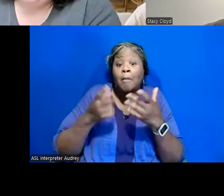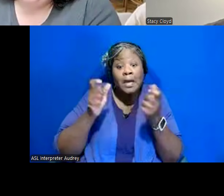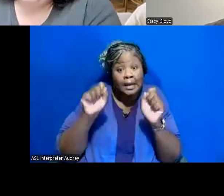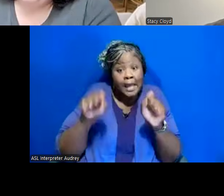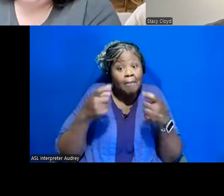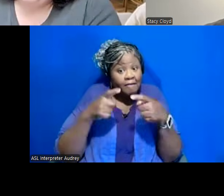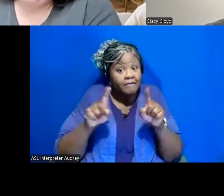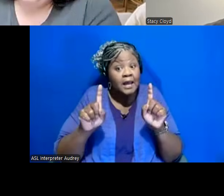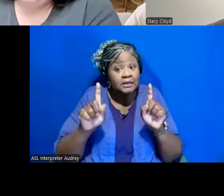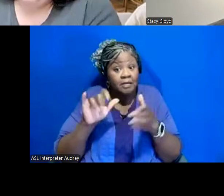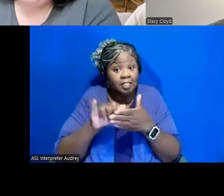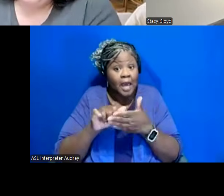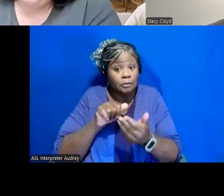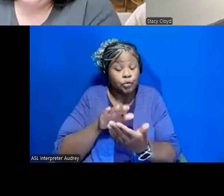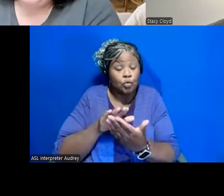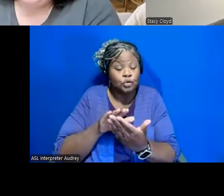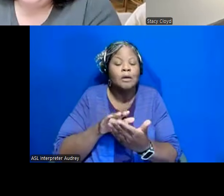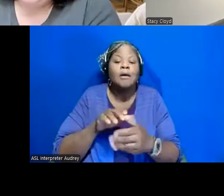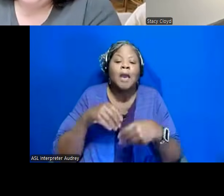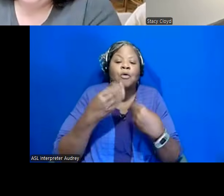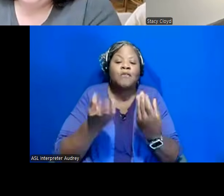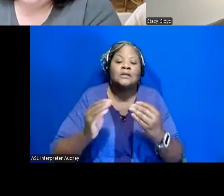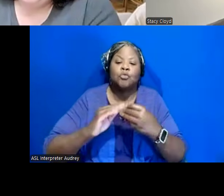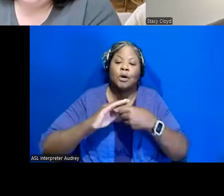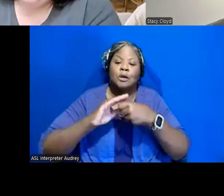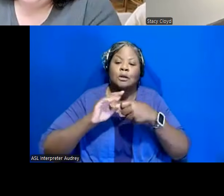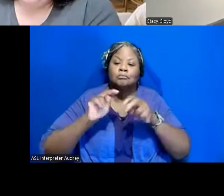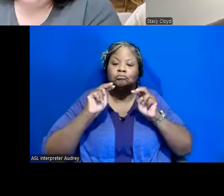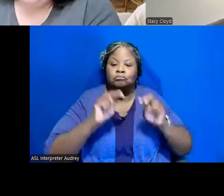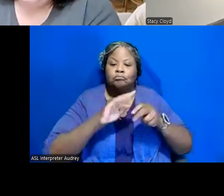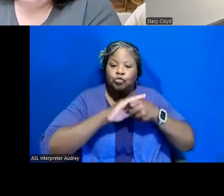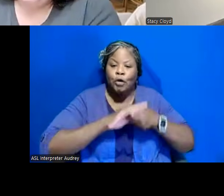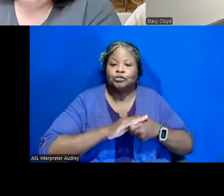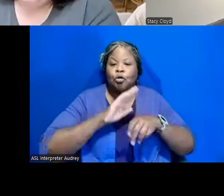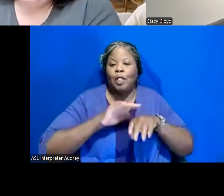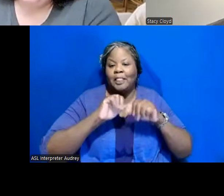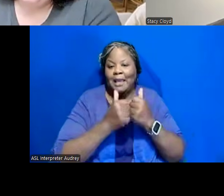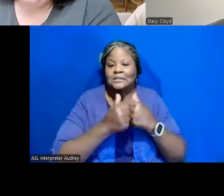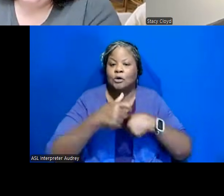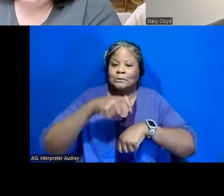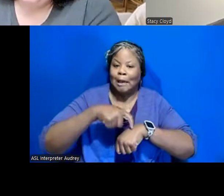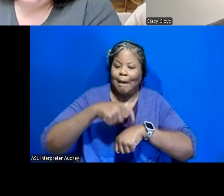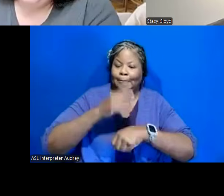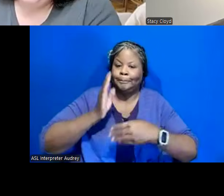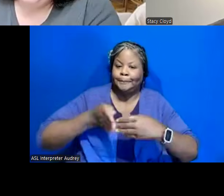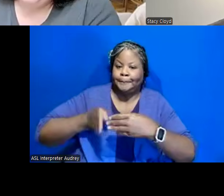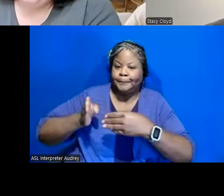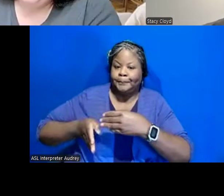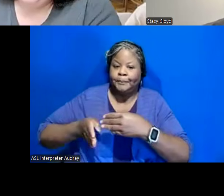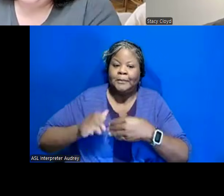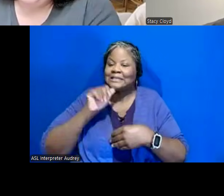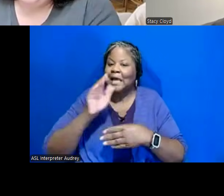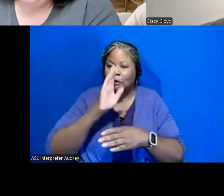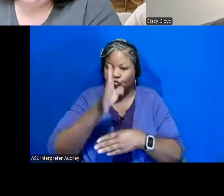but it definitely provides another pressure on the agency to complete the work in a timely manner. It's not direct